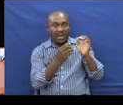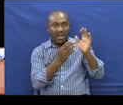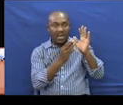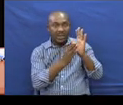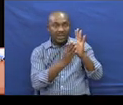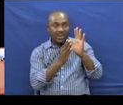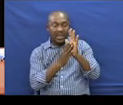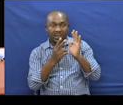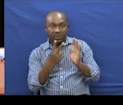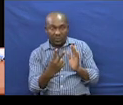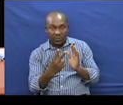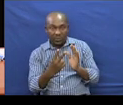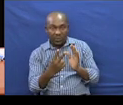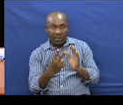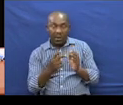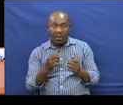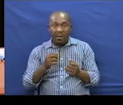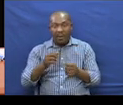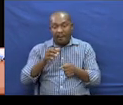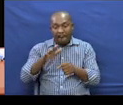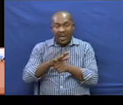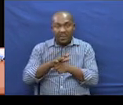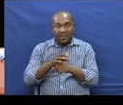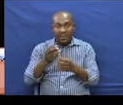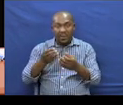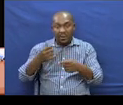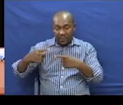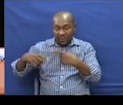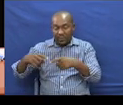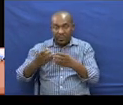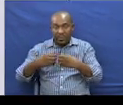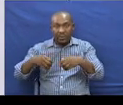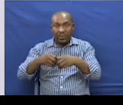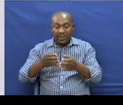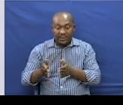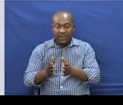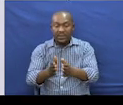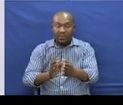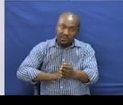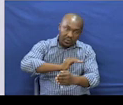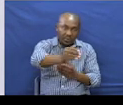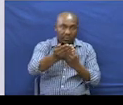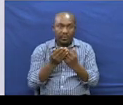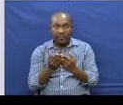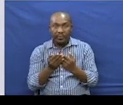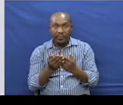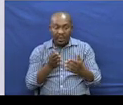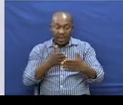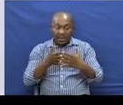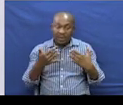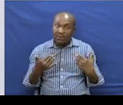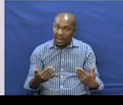1992, multi-party political system was again introduced in Tanzania. So until now, as we speak, in